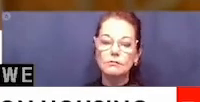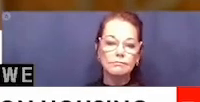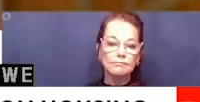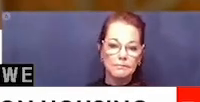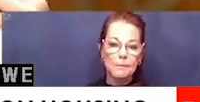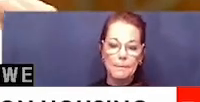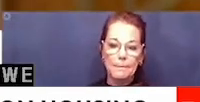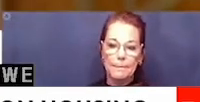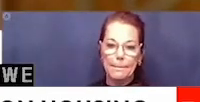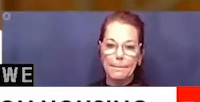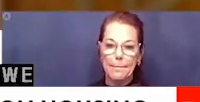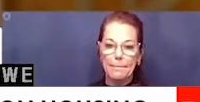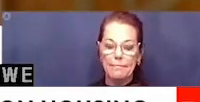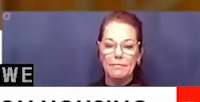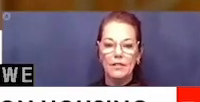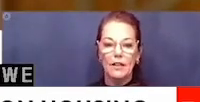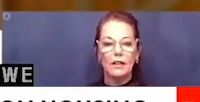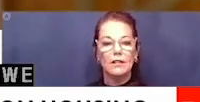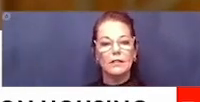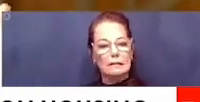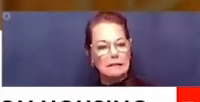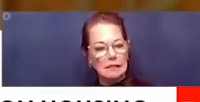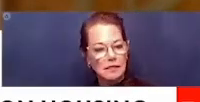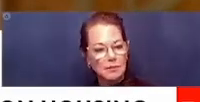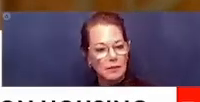we have accessibility requirements that